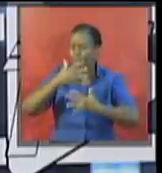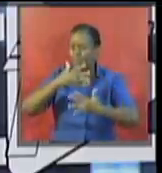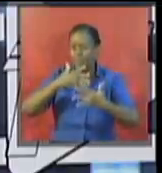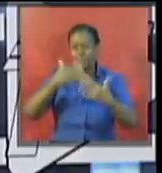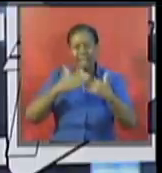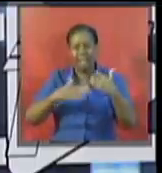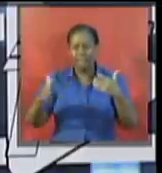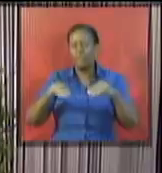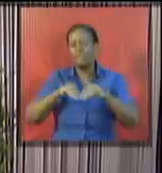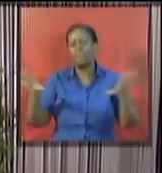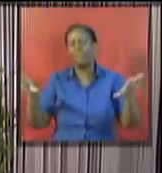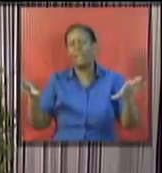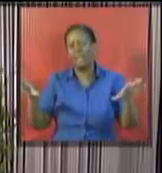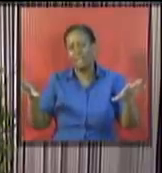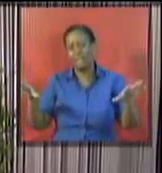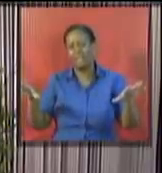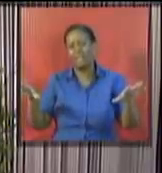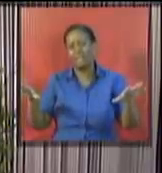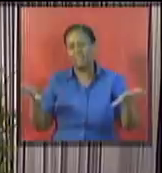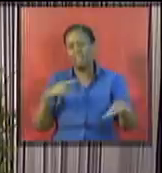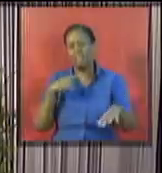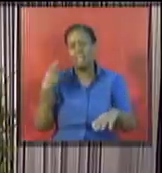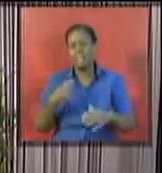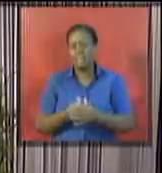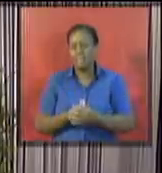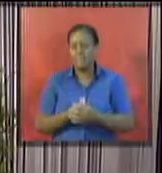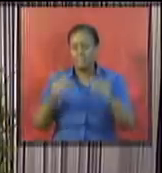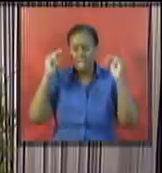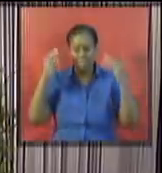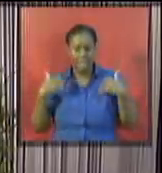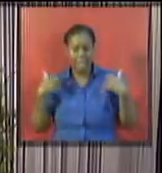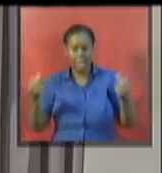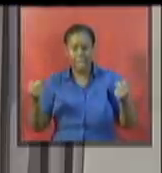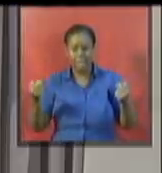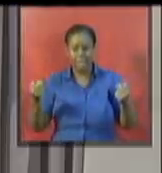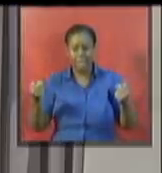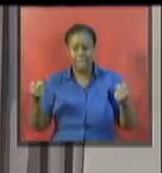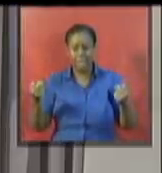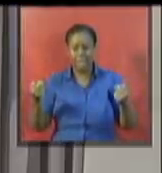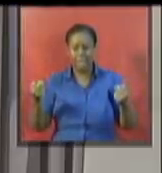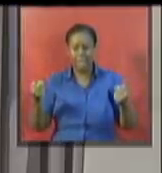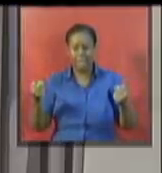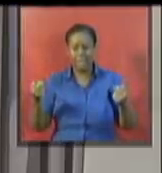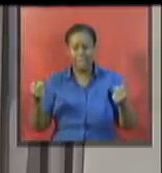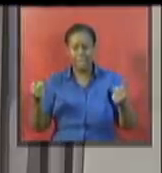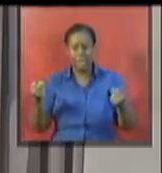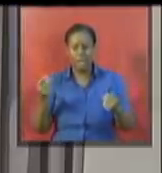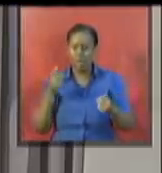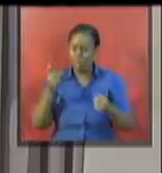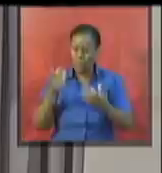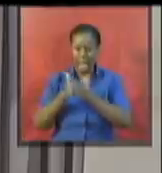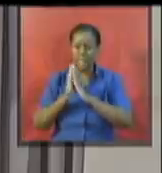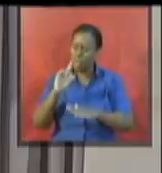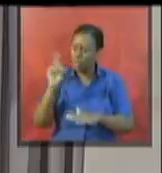illness. Before we go to Dr. Nandram, because Urvashi raised a very good question, we don't have to wait for those webs here.